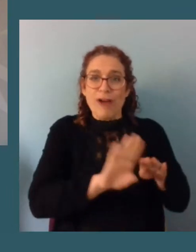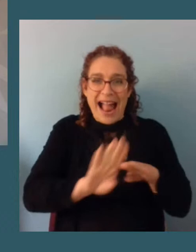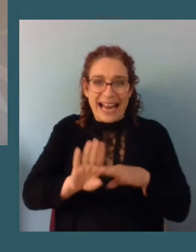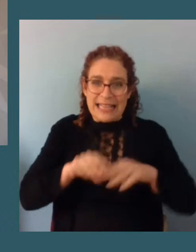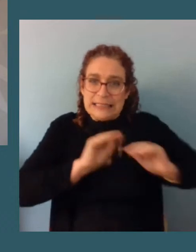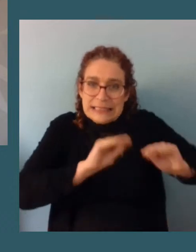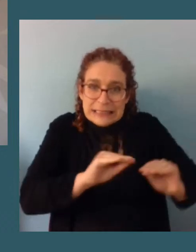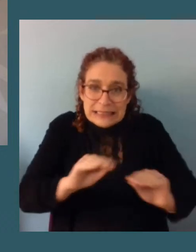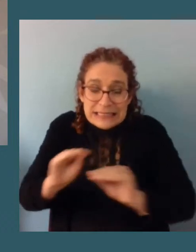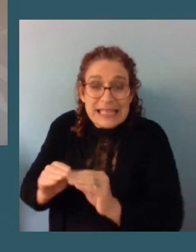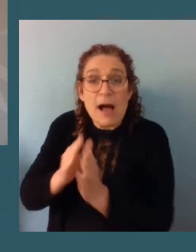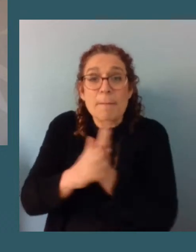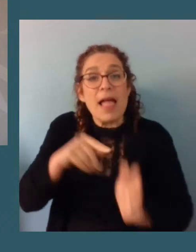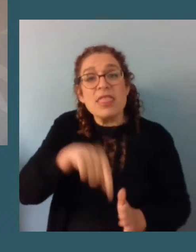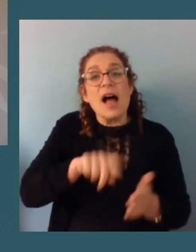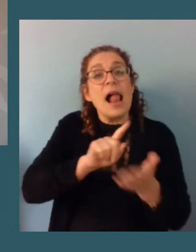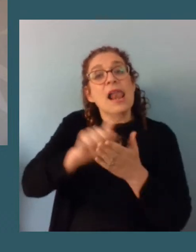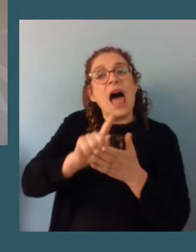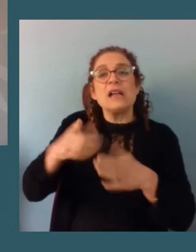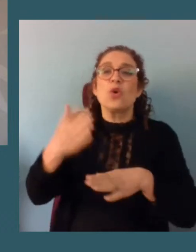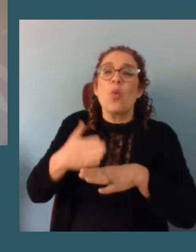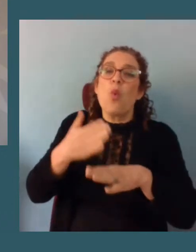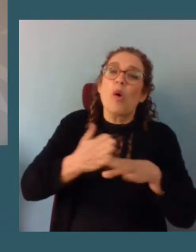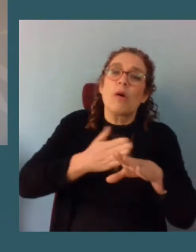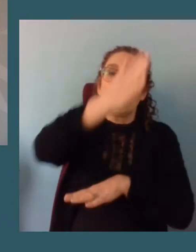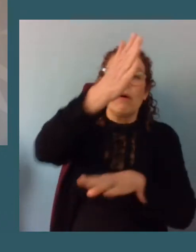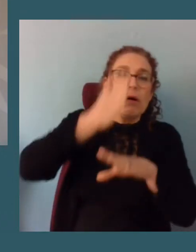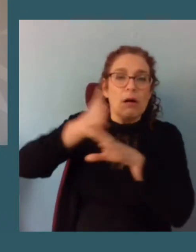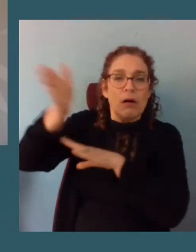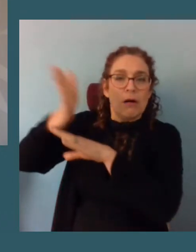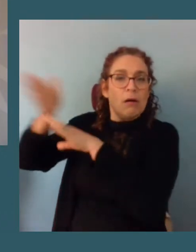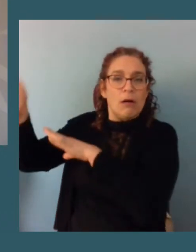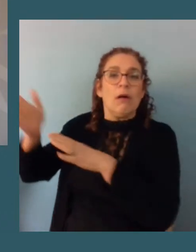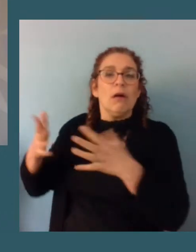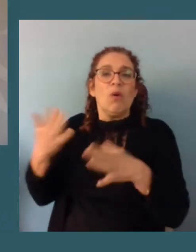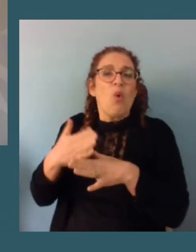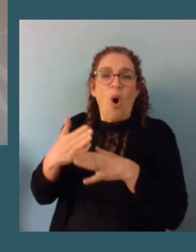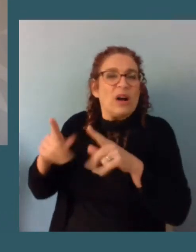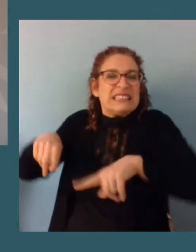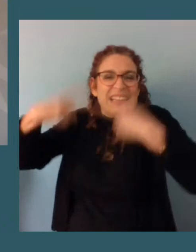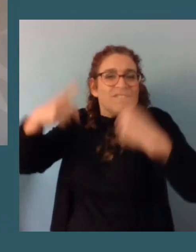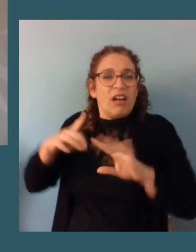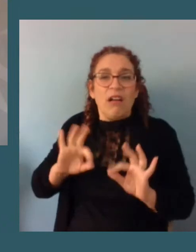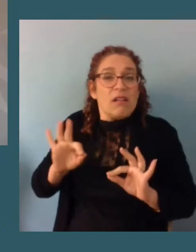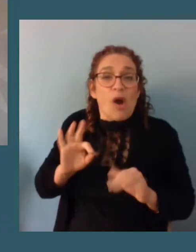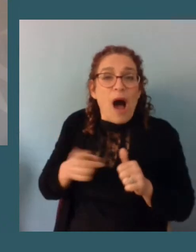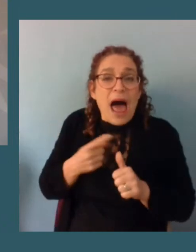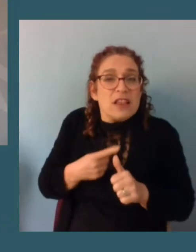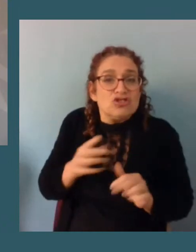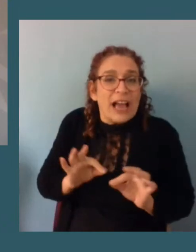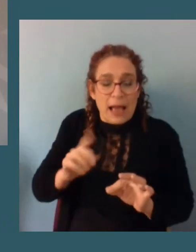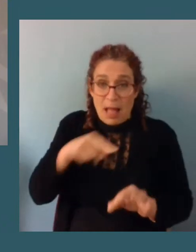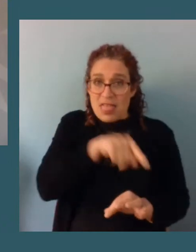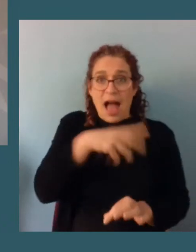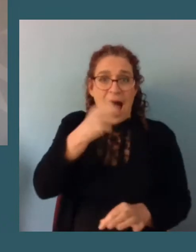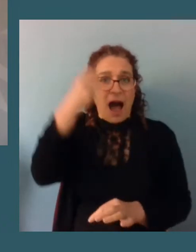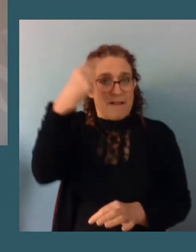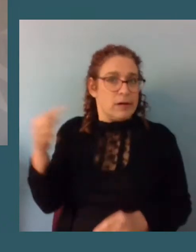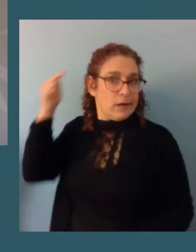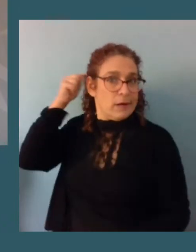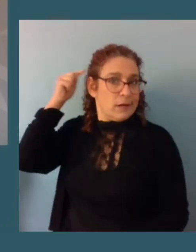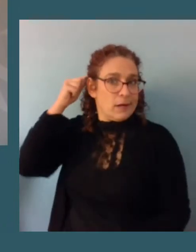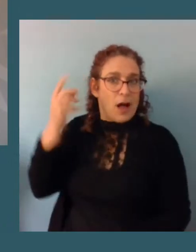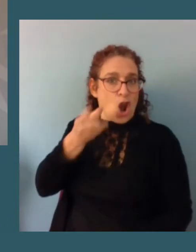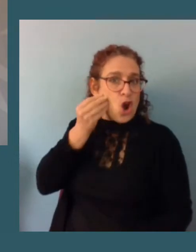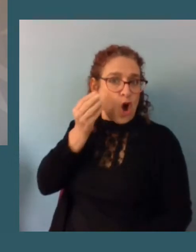psychology and teams, they've actually got an awareness of those the psychological aspects of food allergy. So hopefully they'll be